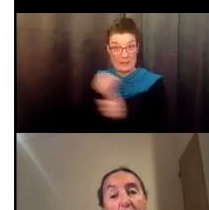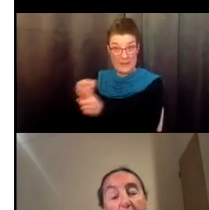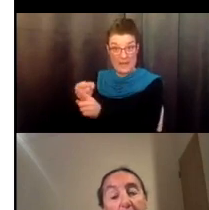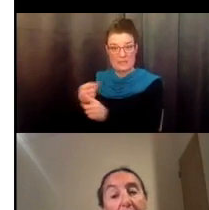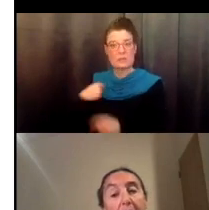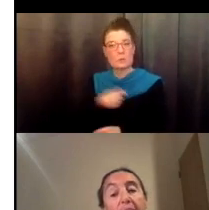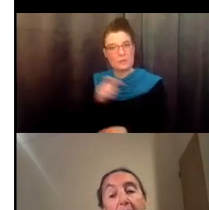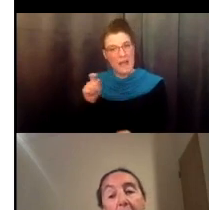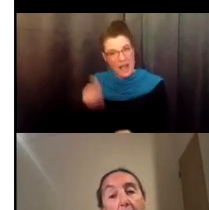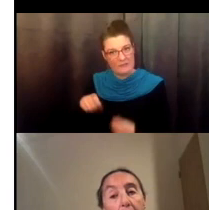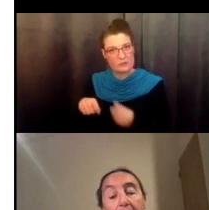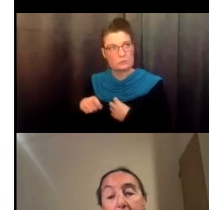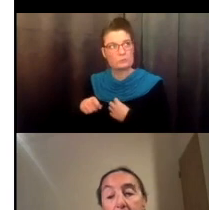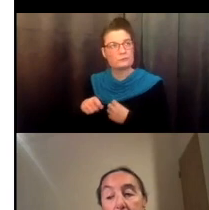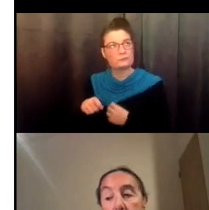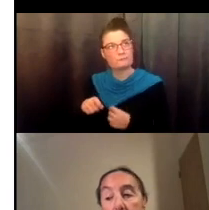to really